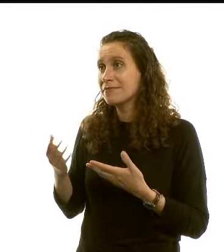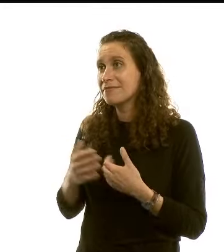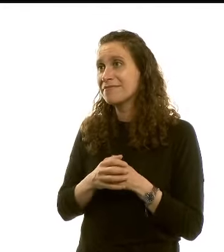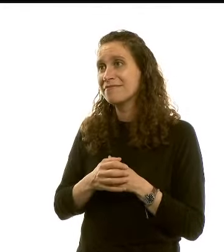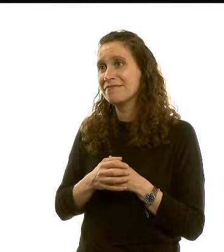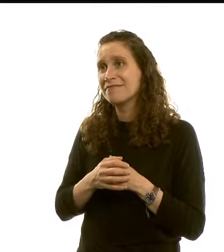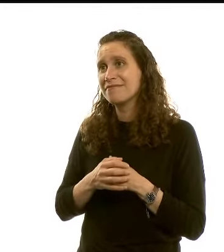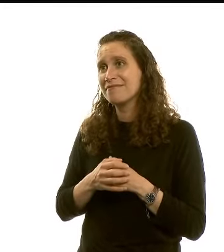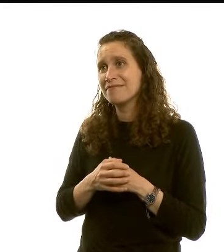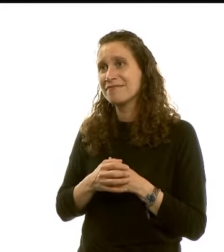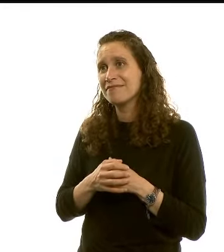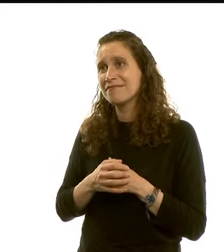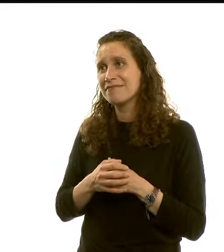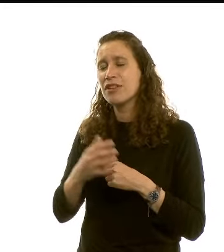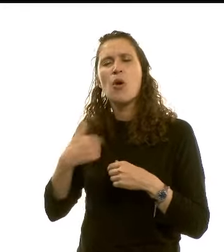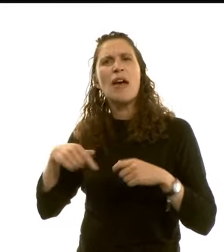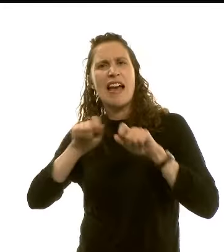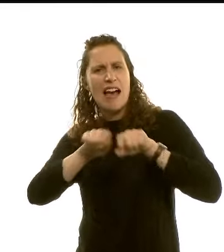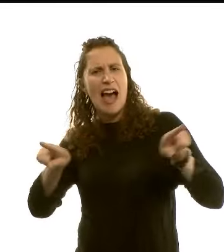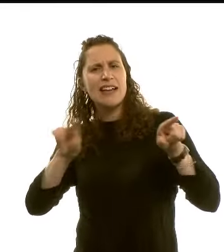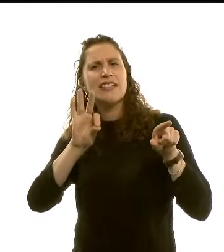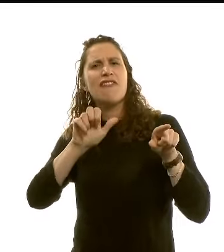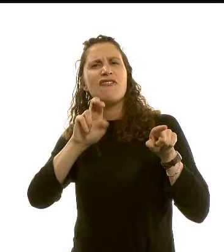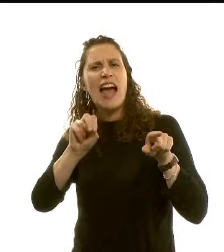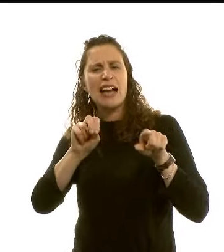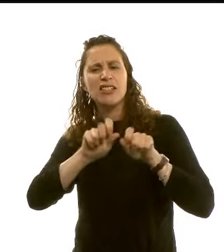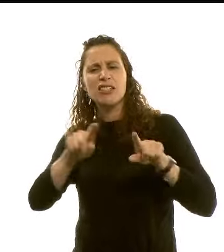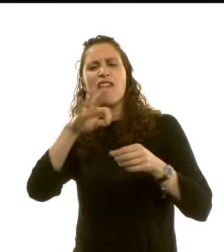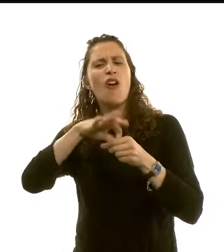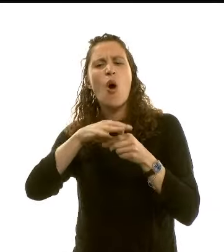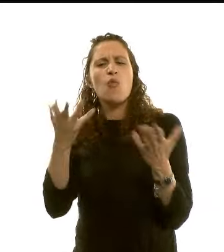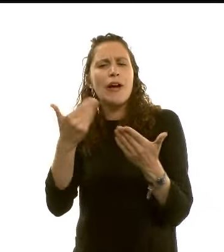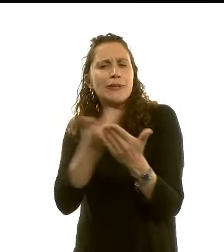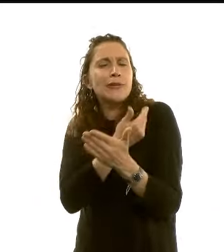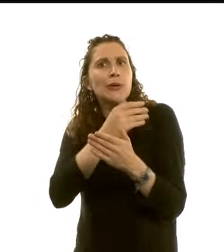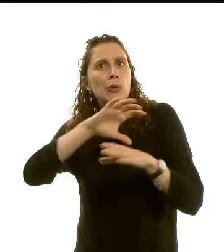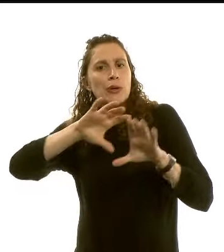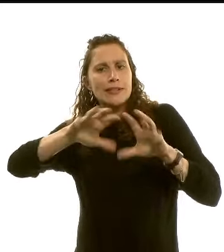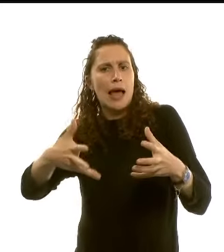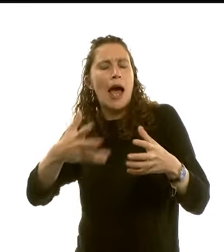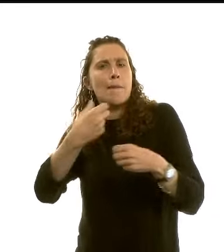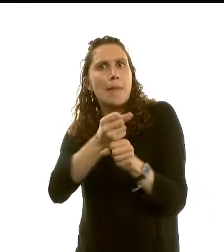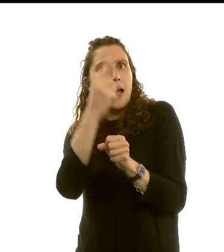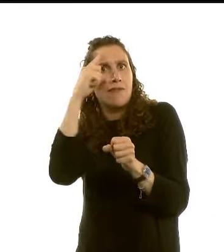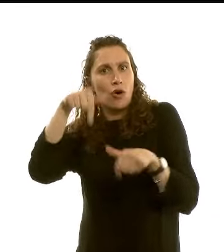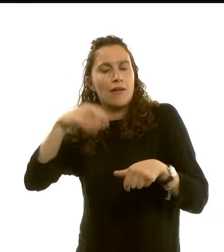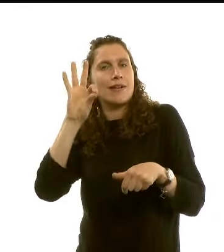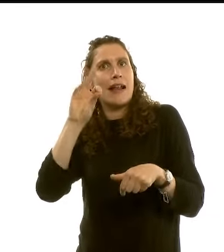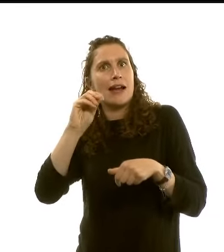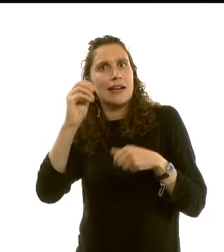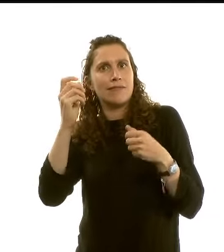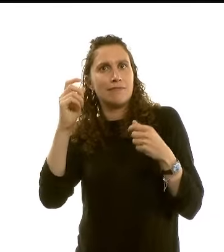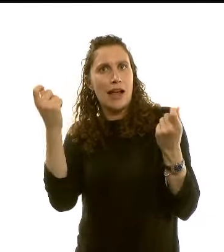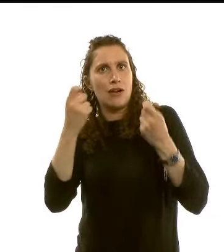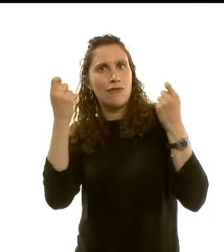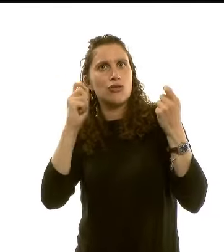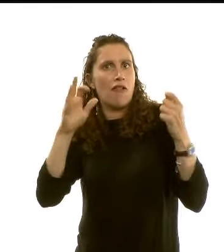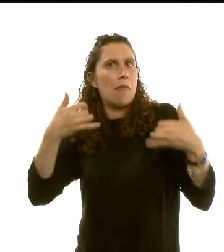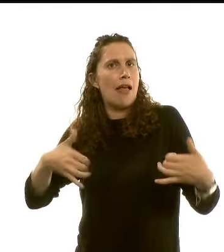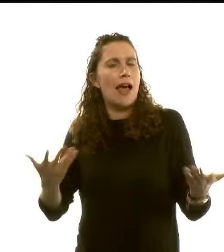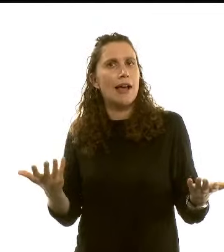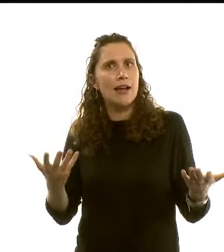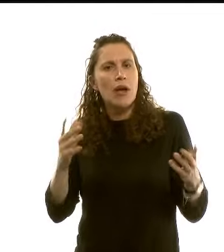So we actually asked LEGO fans to vote on what new set we should make to celebrate the 90th anniversary of play. And